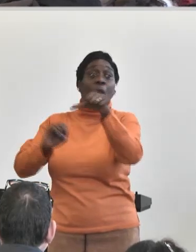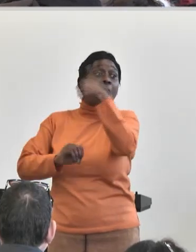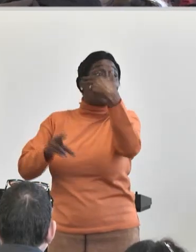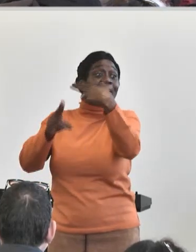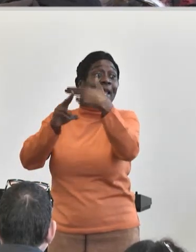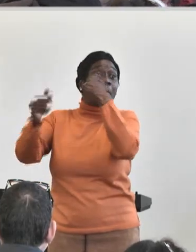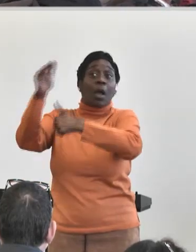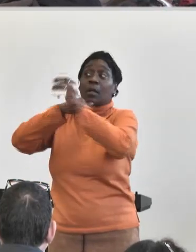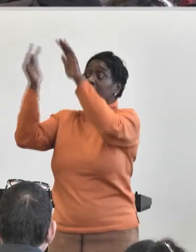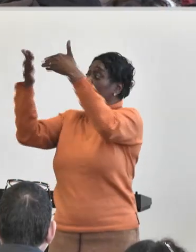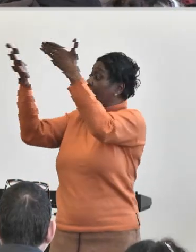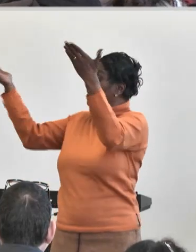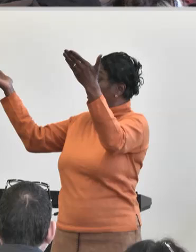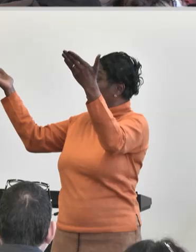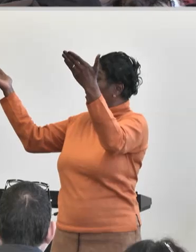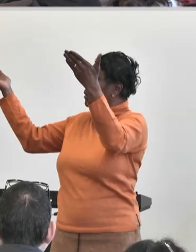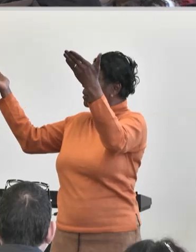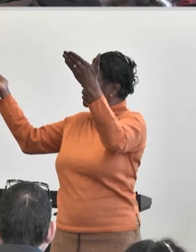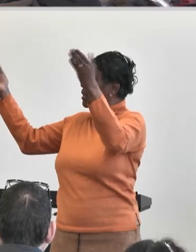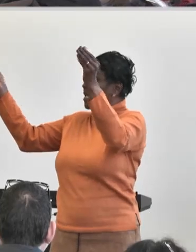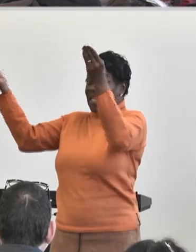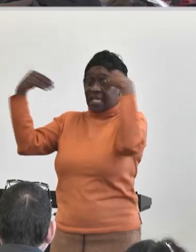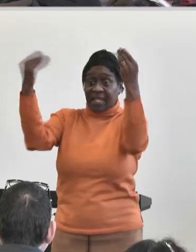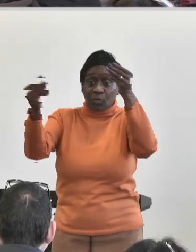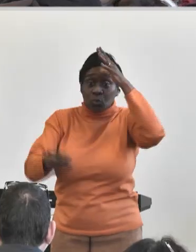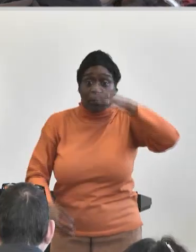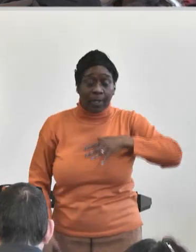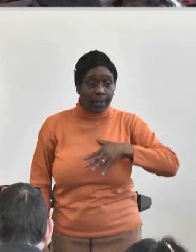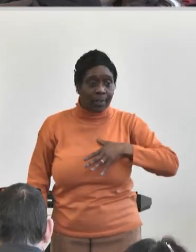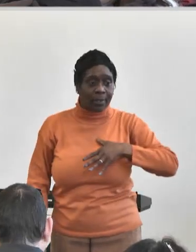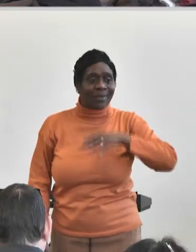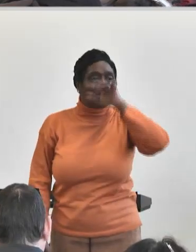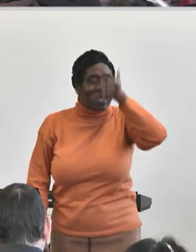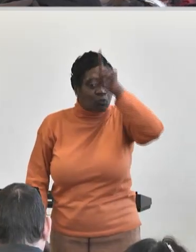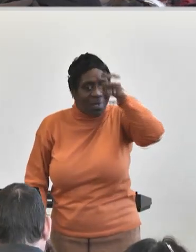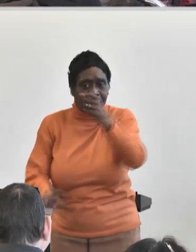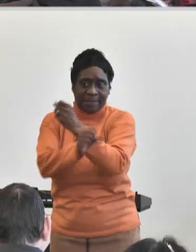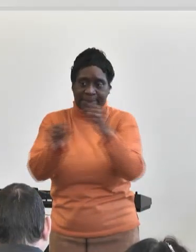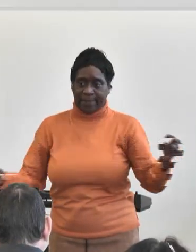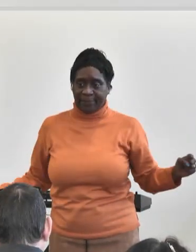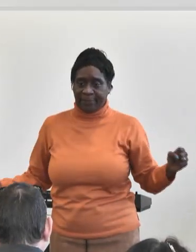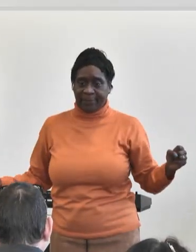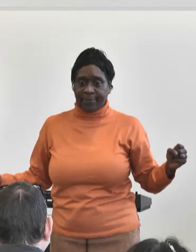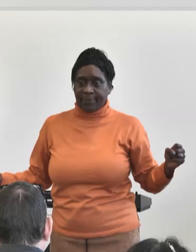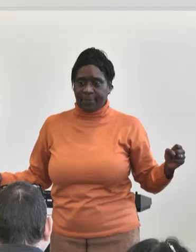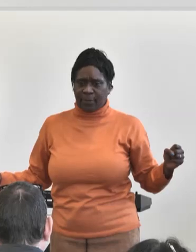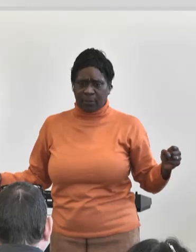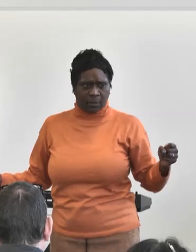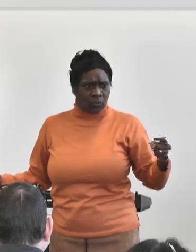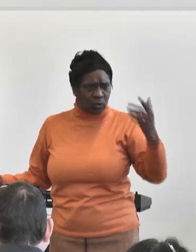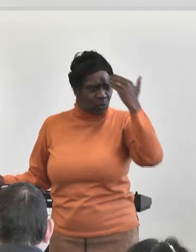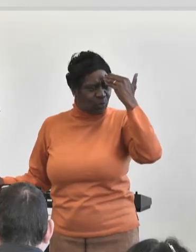name under heaven given among men whereby we must be saved. And so you know